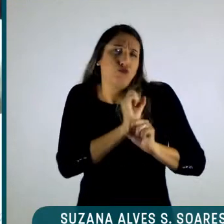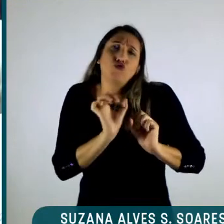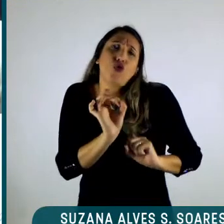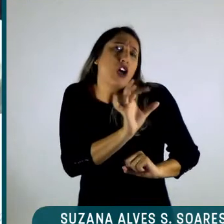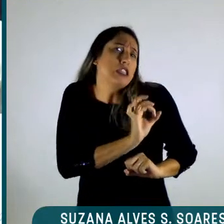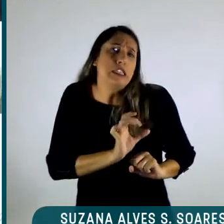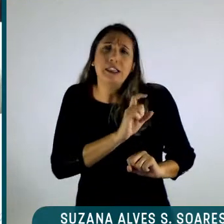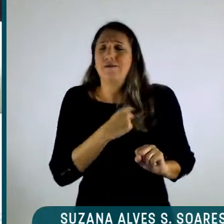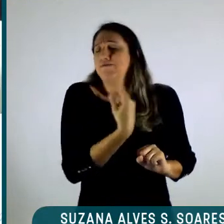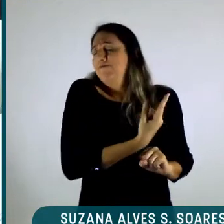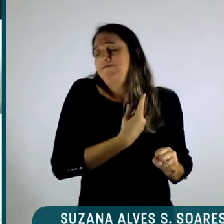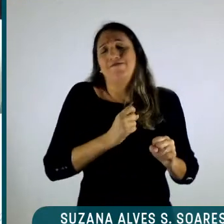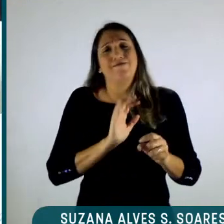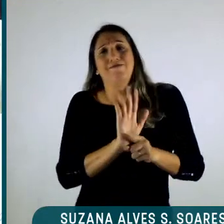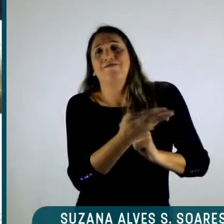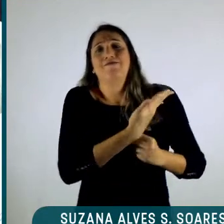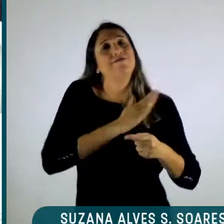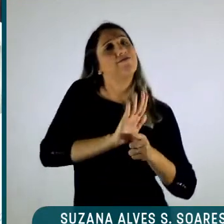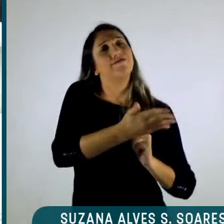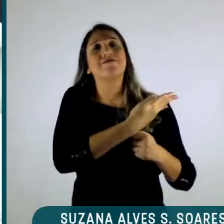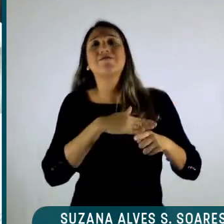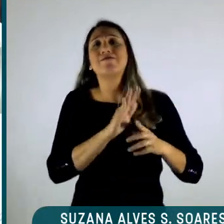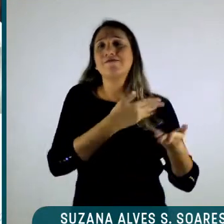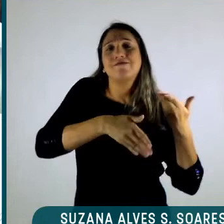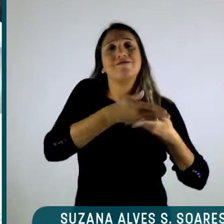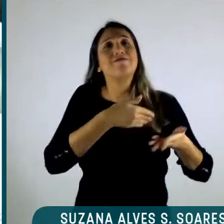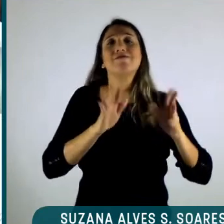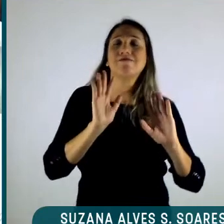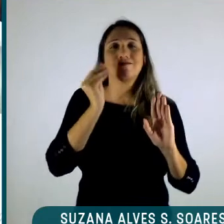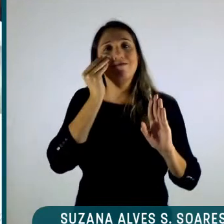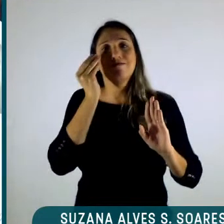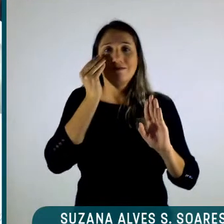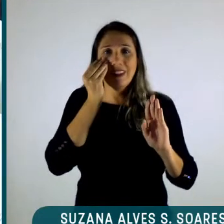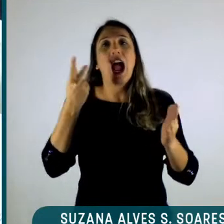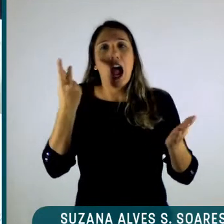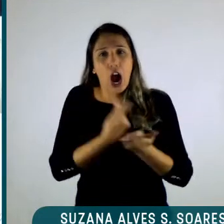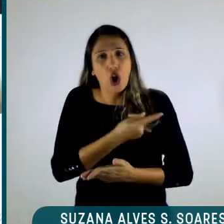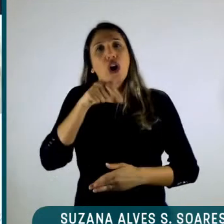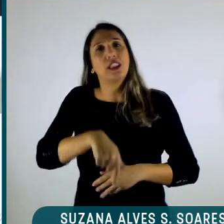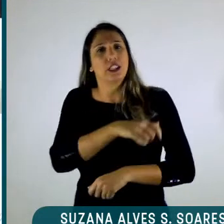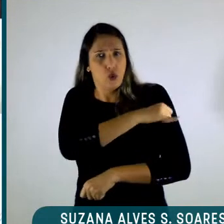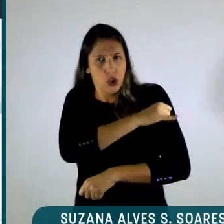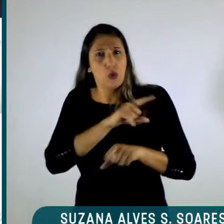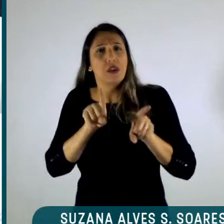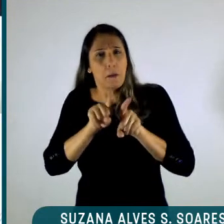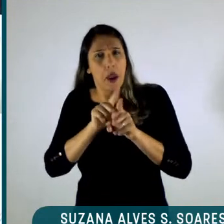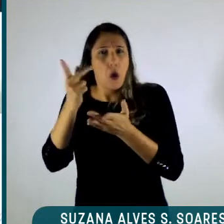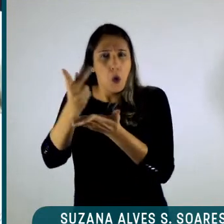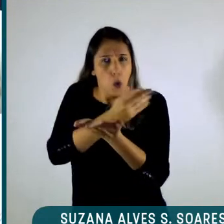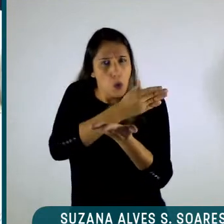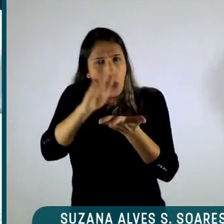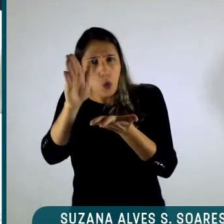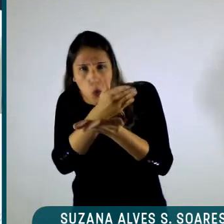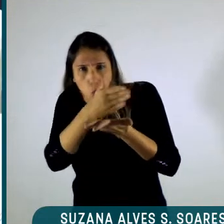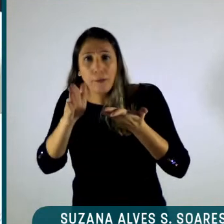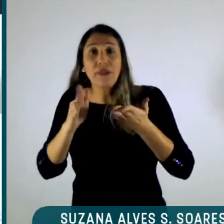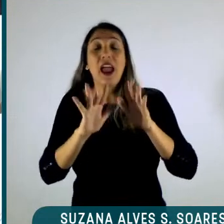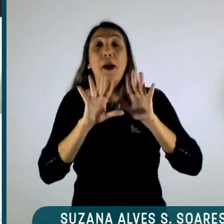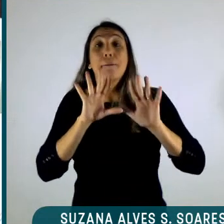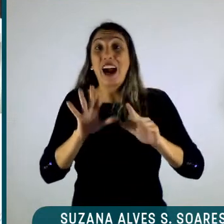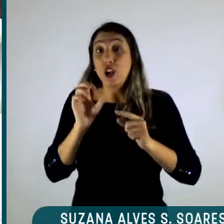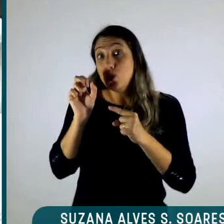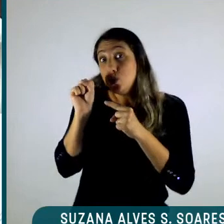regardless, even if the community is taking care